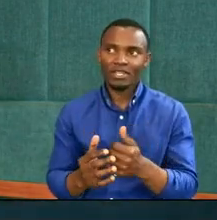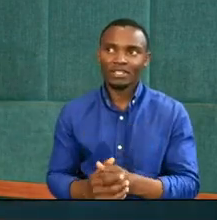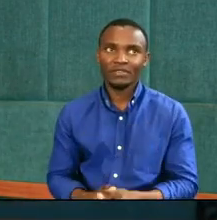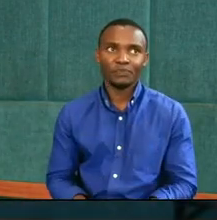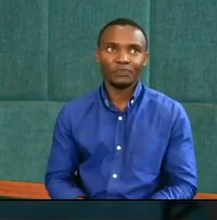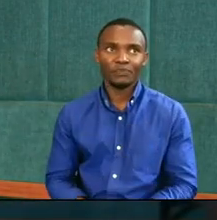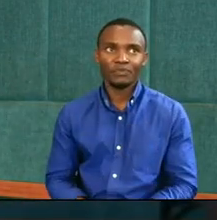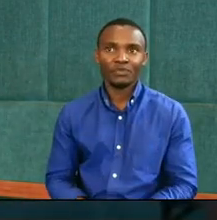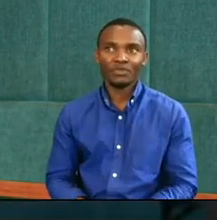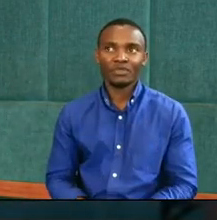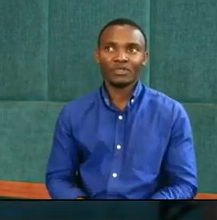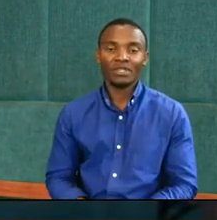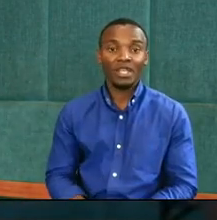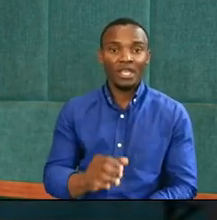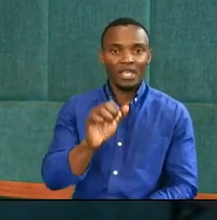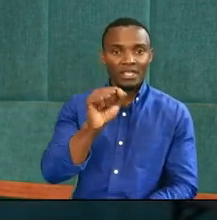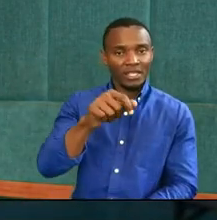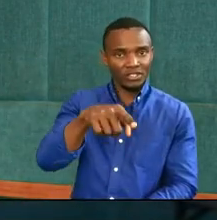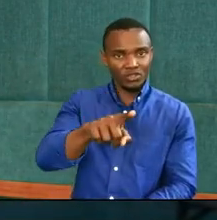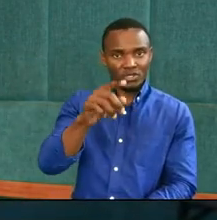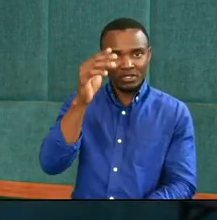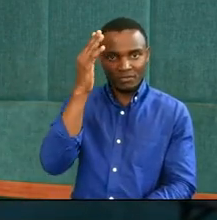Watch this.